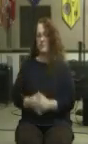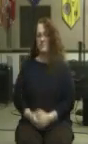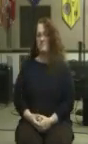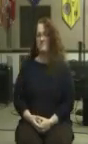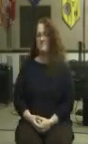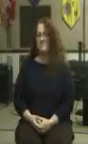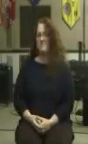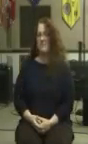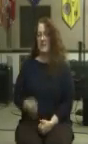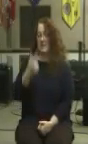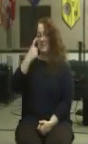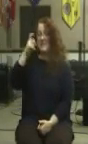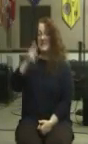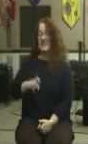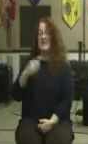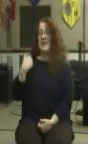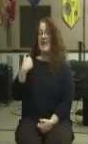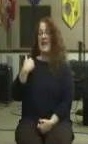with you